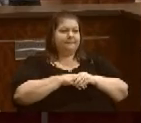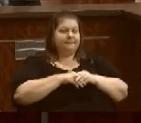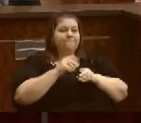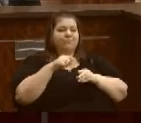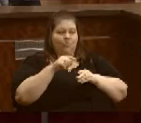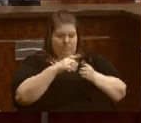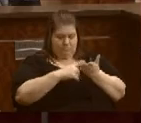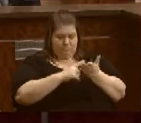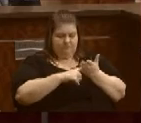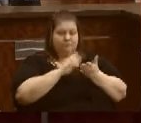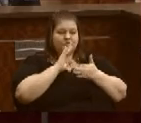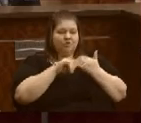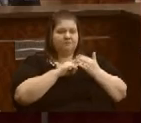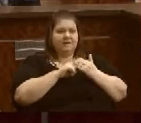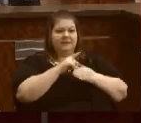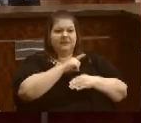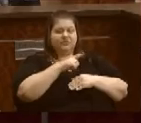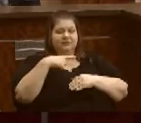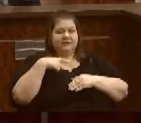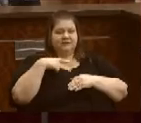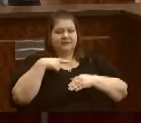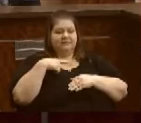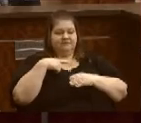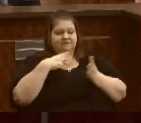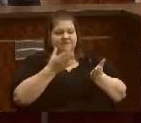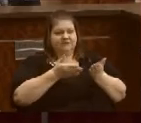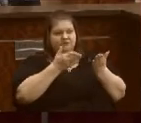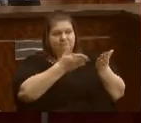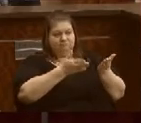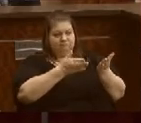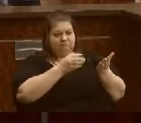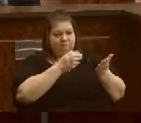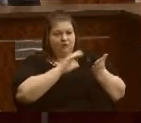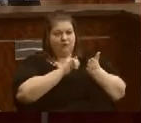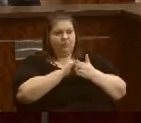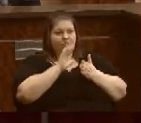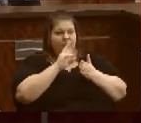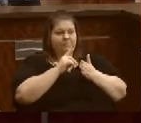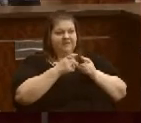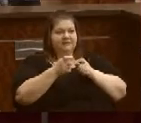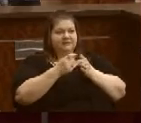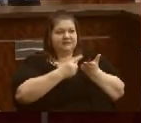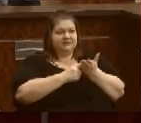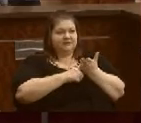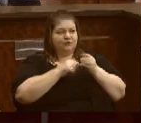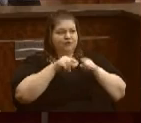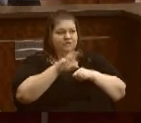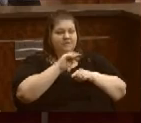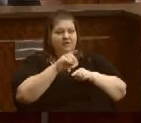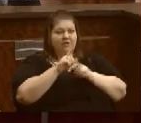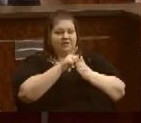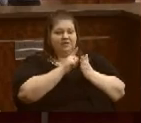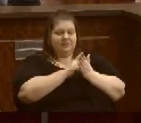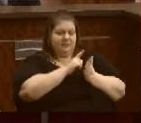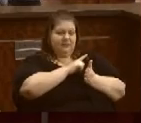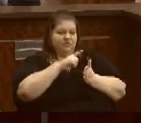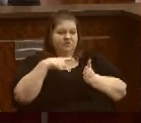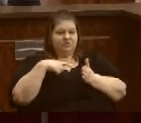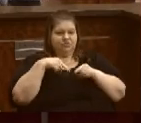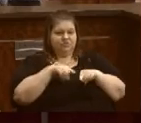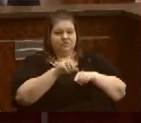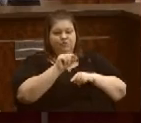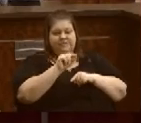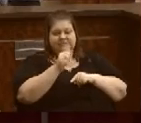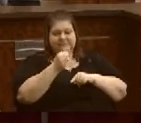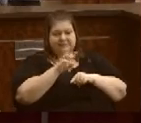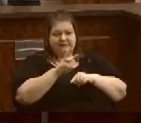presented to the Maryland legislature when they go into session in 2016. Please be